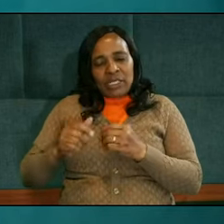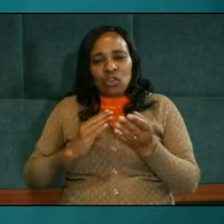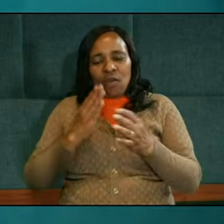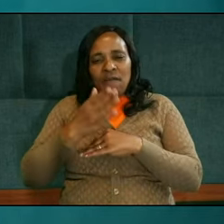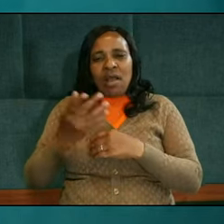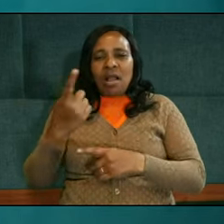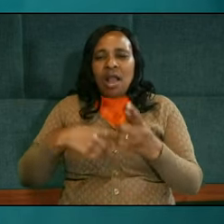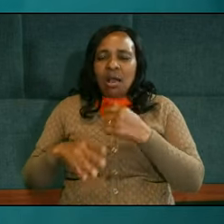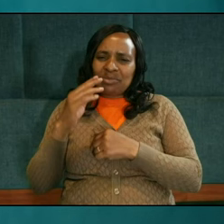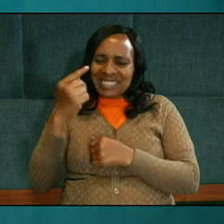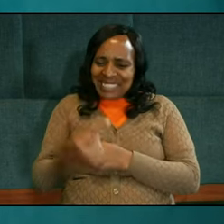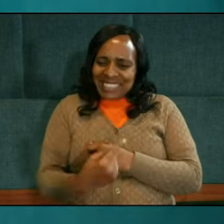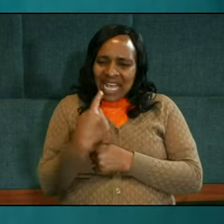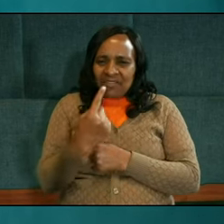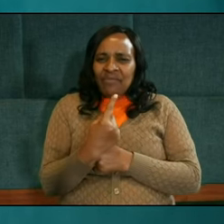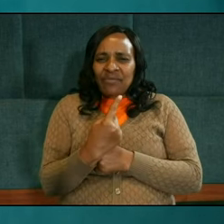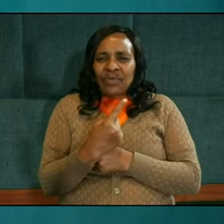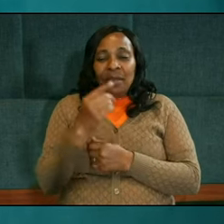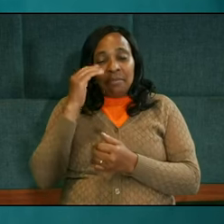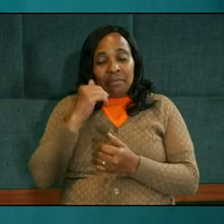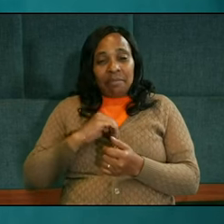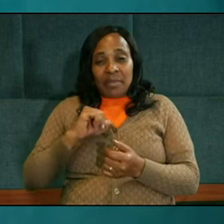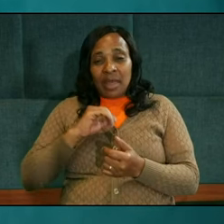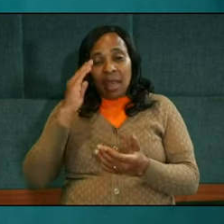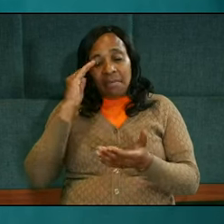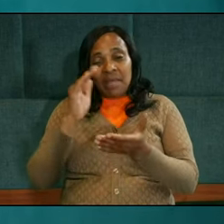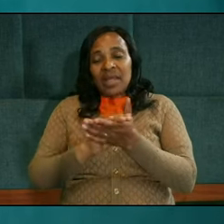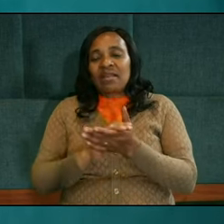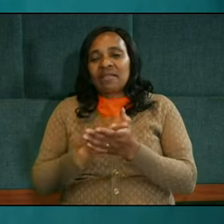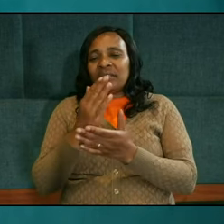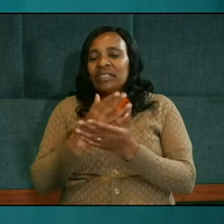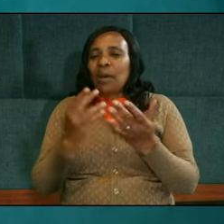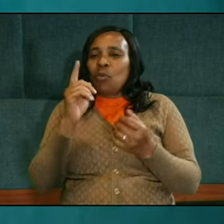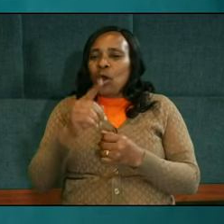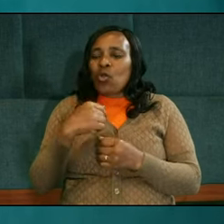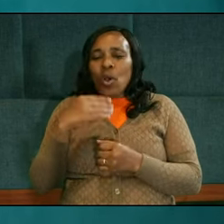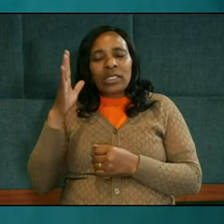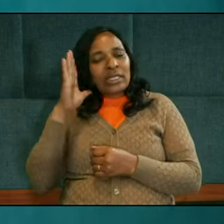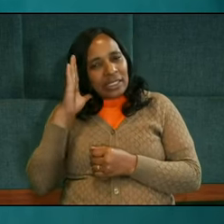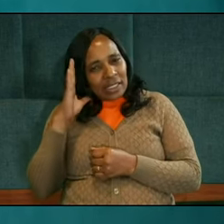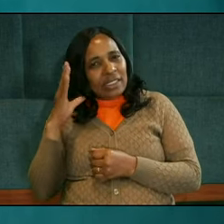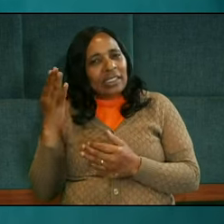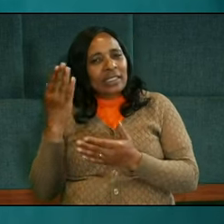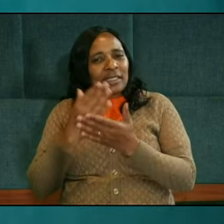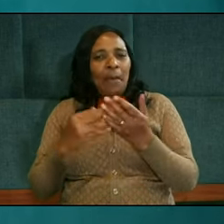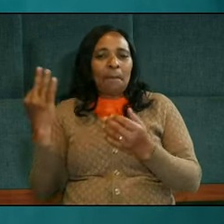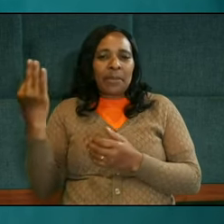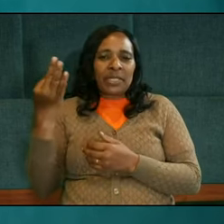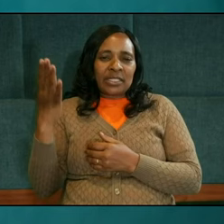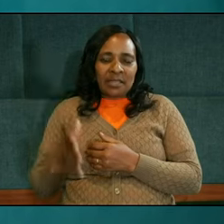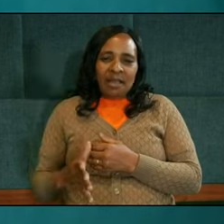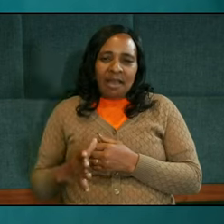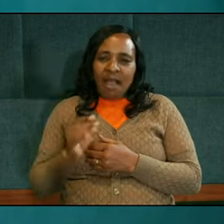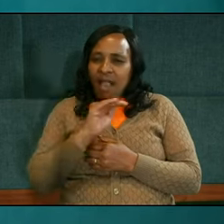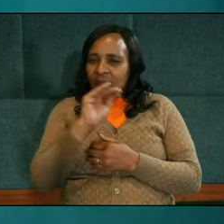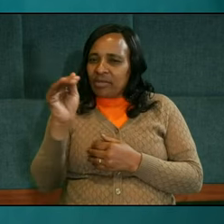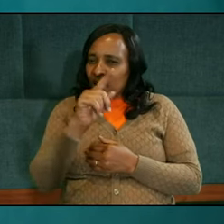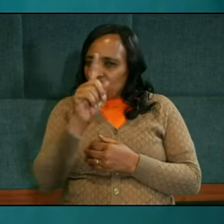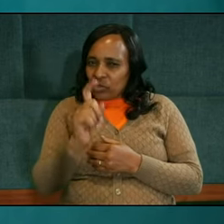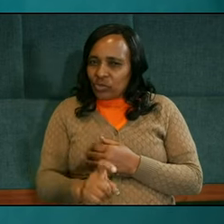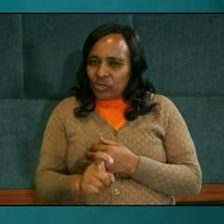self. I believe there's a time I was listening to a certain preacher, and he was just trying to ask a question, and they